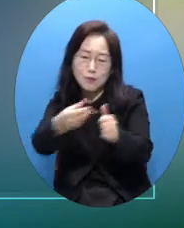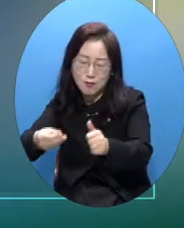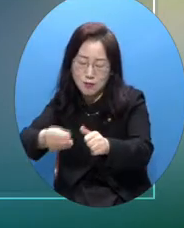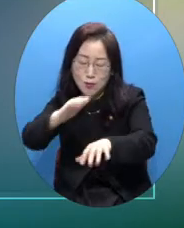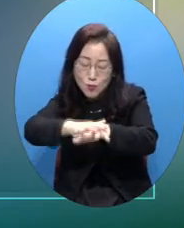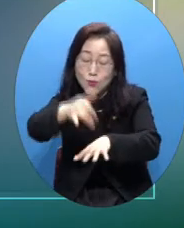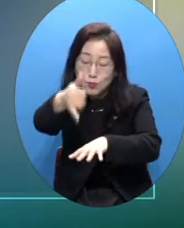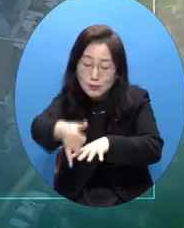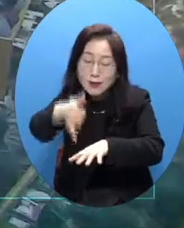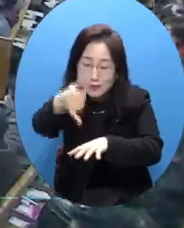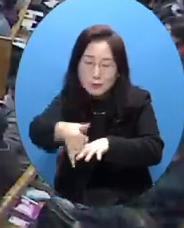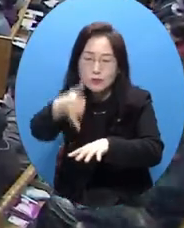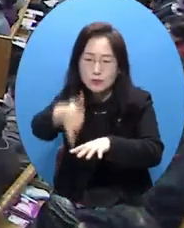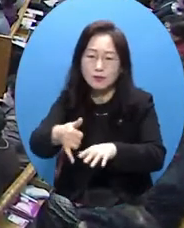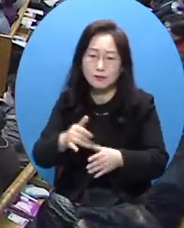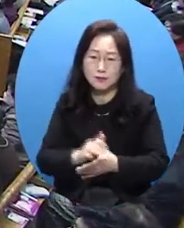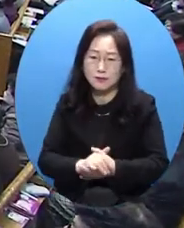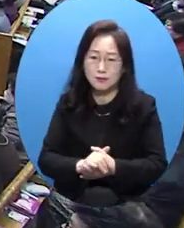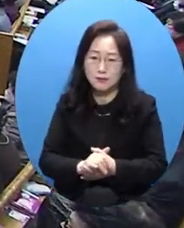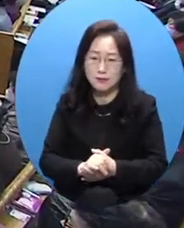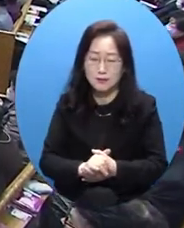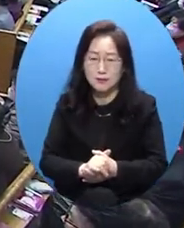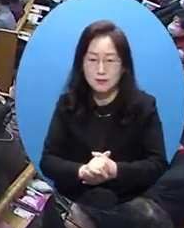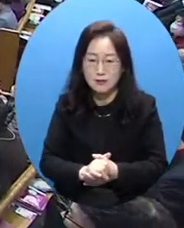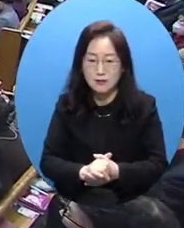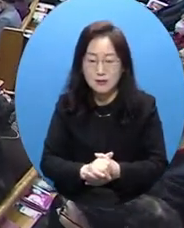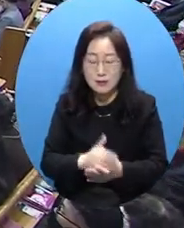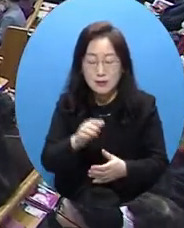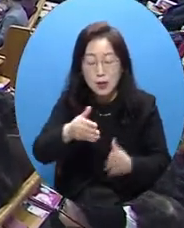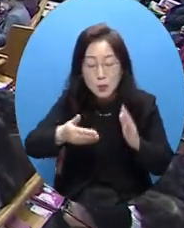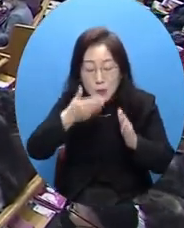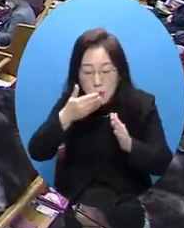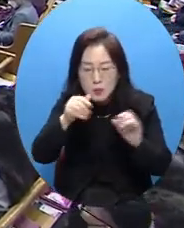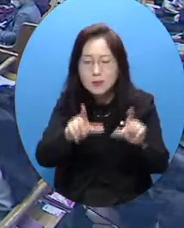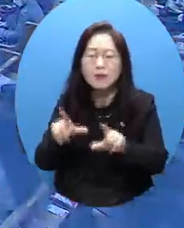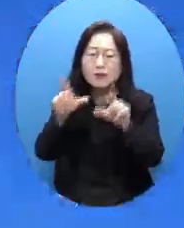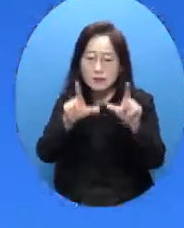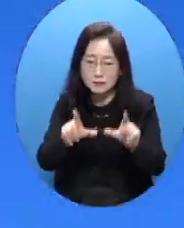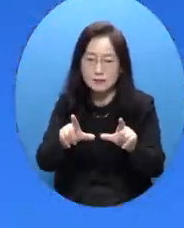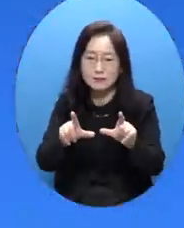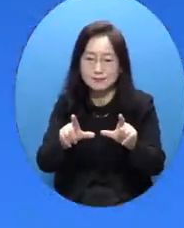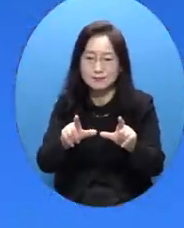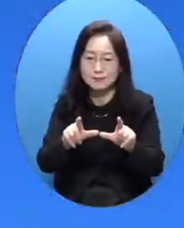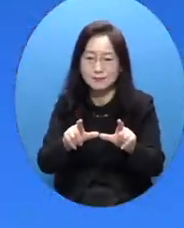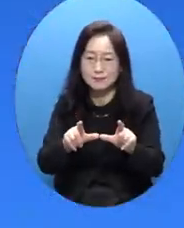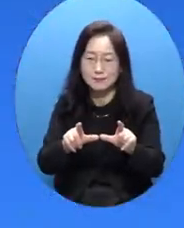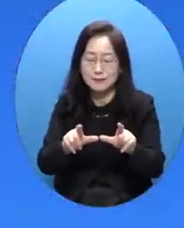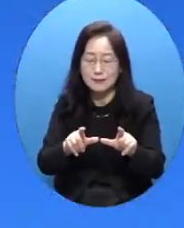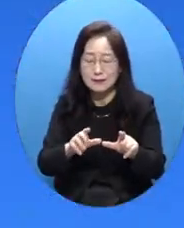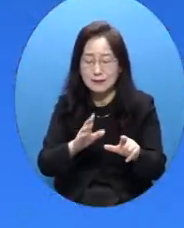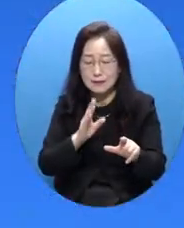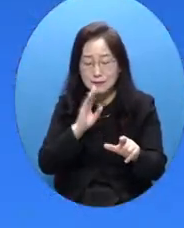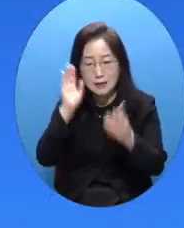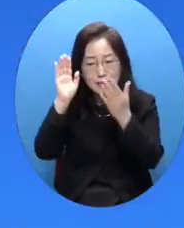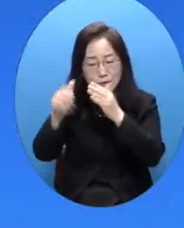his father worked at as a farmer of the the rich man's house that's how they earned money he had